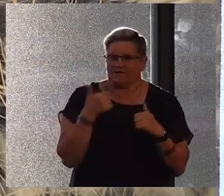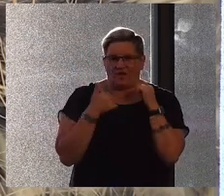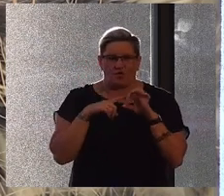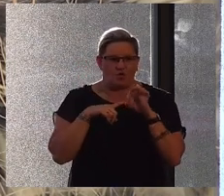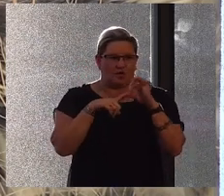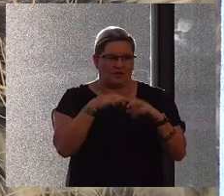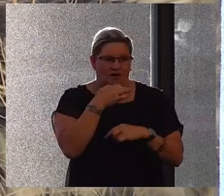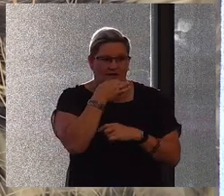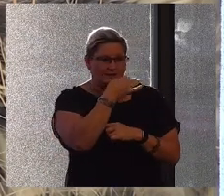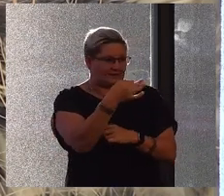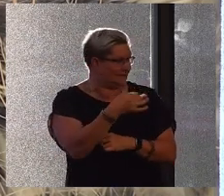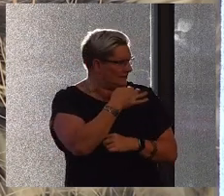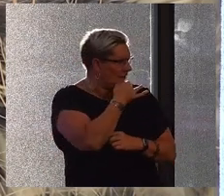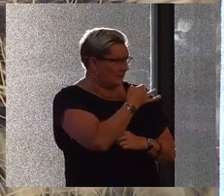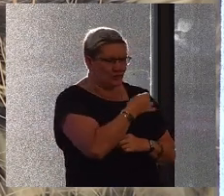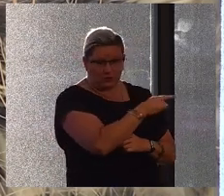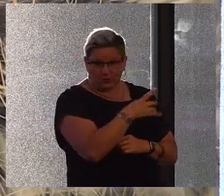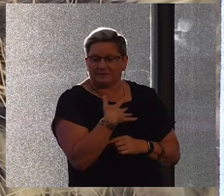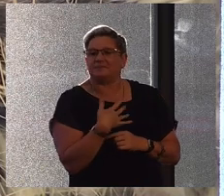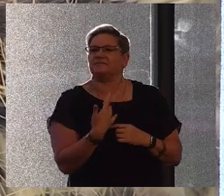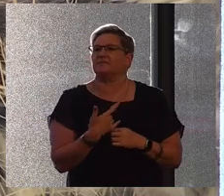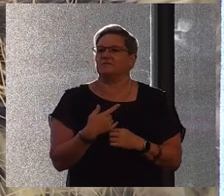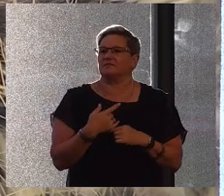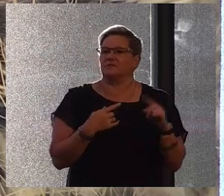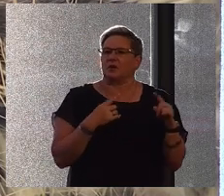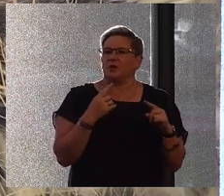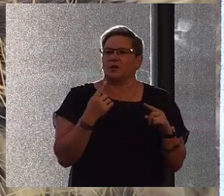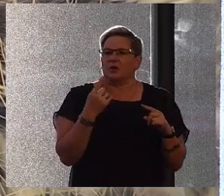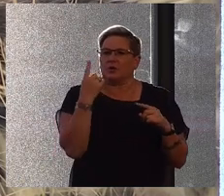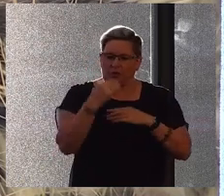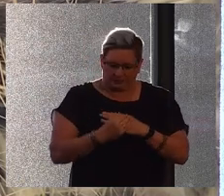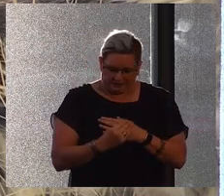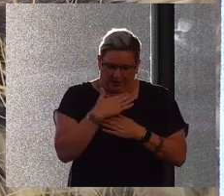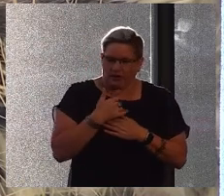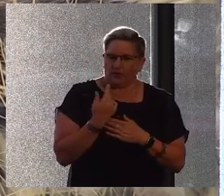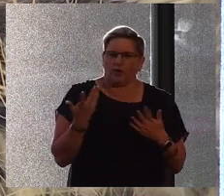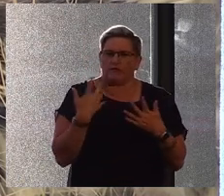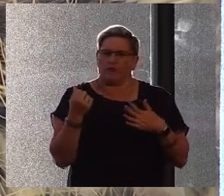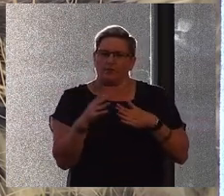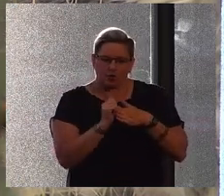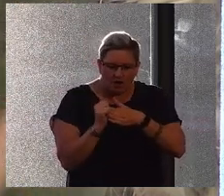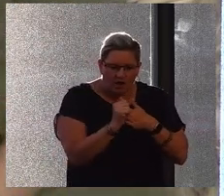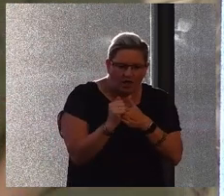asking people this, and I'm going to ask it of you, Corinne. Who inspired you and led you towards the nature path?